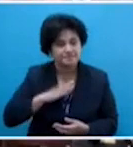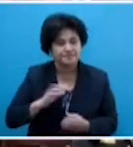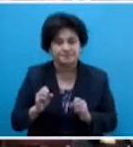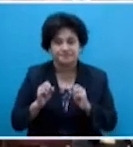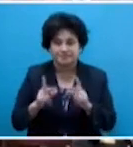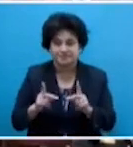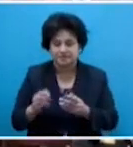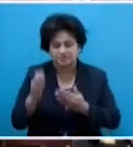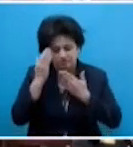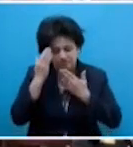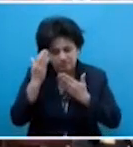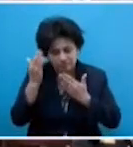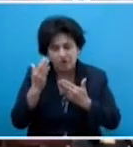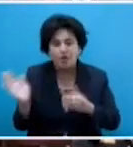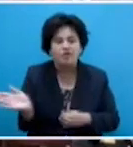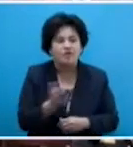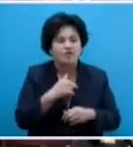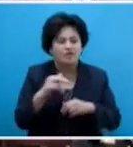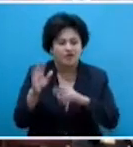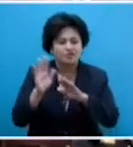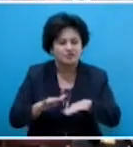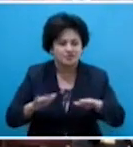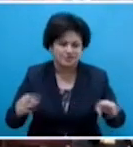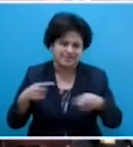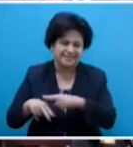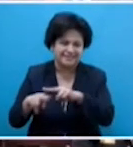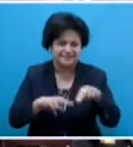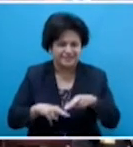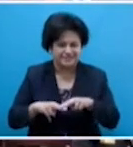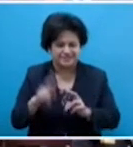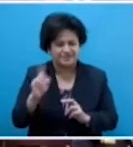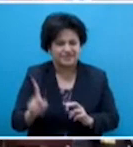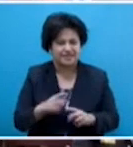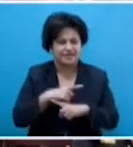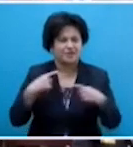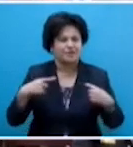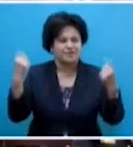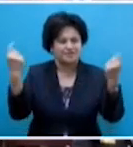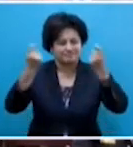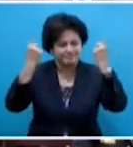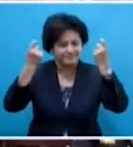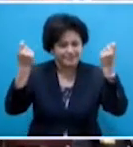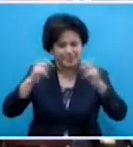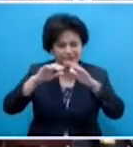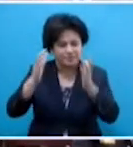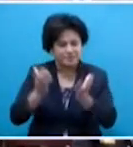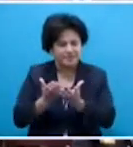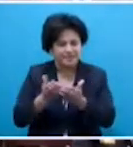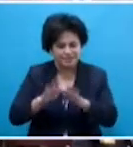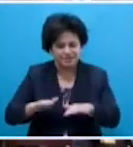to acknowledge all Fijian children today as we celebrate World Children's Day. I wish